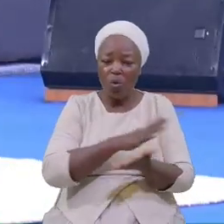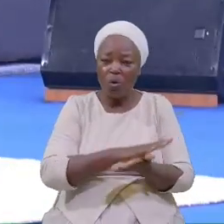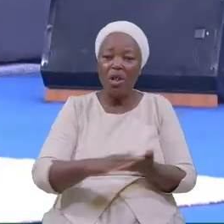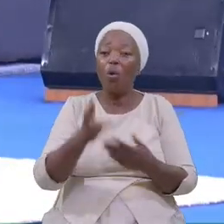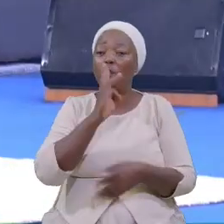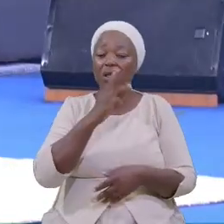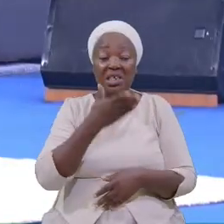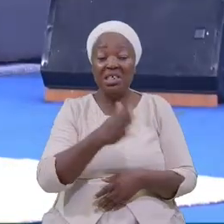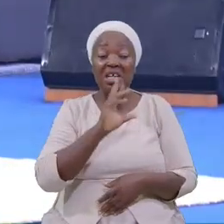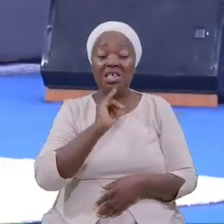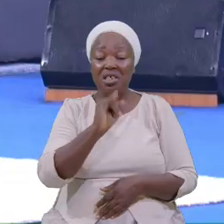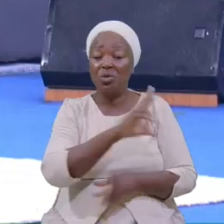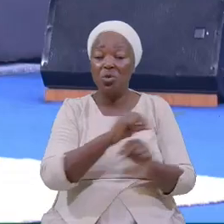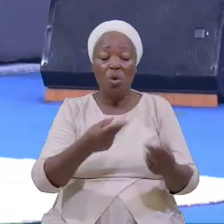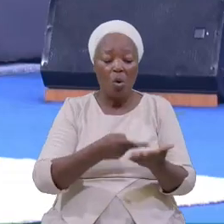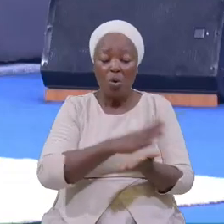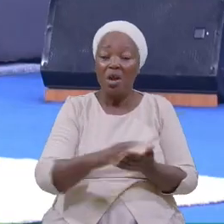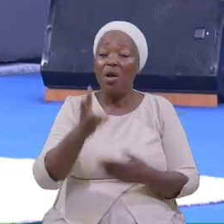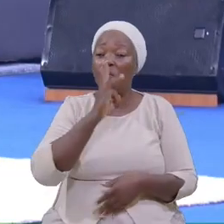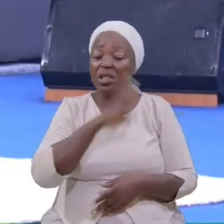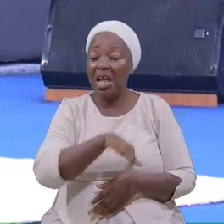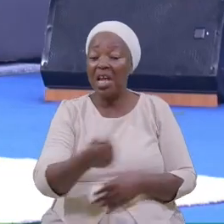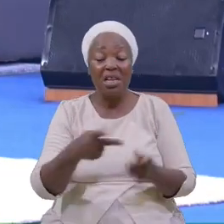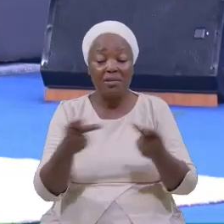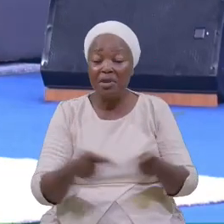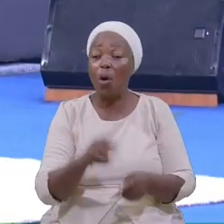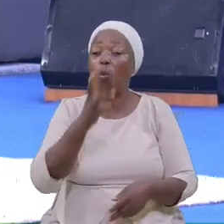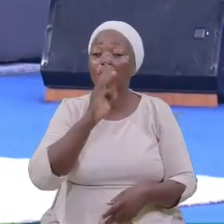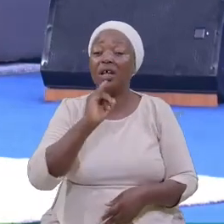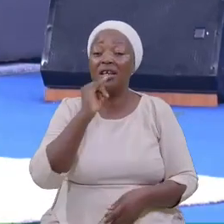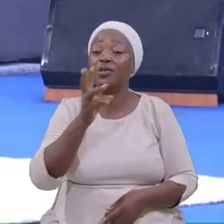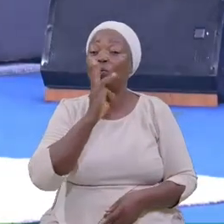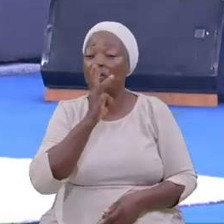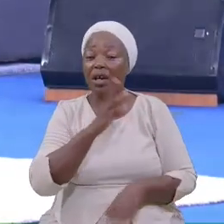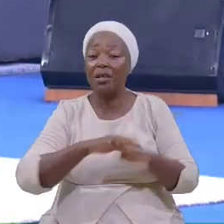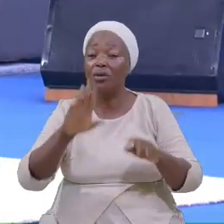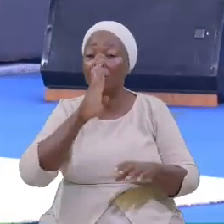water anywhere. Water is water.